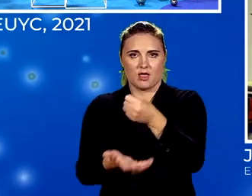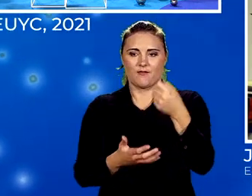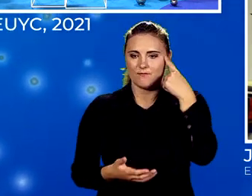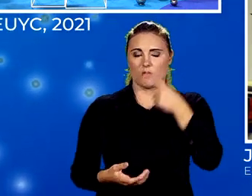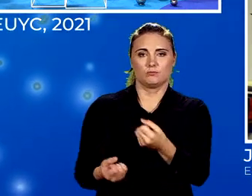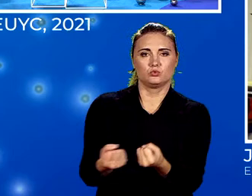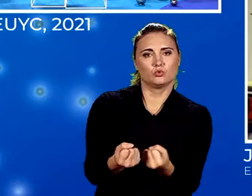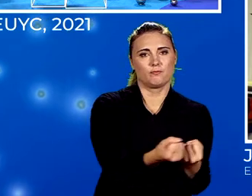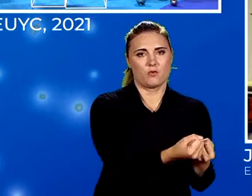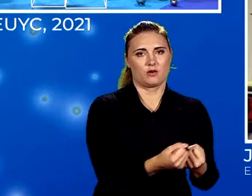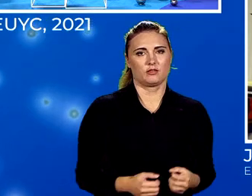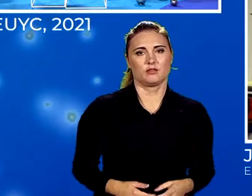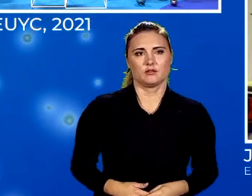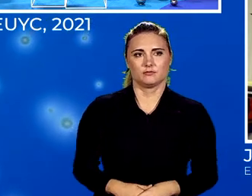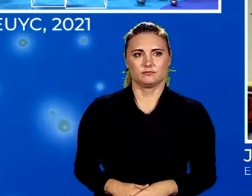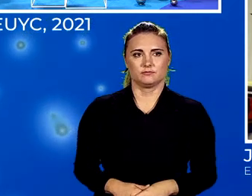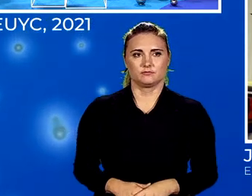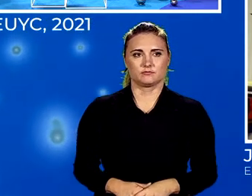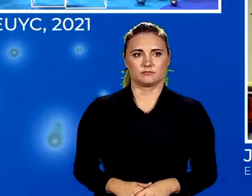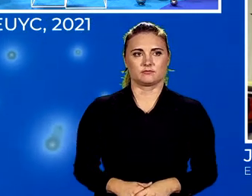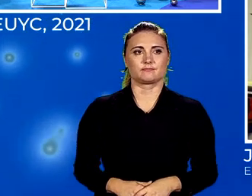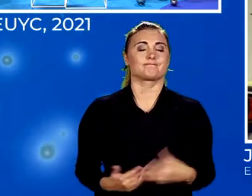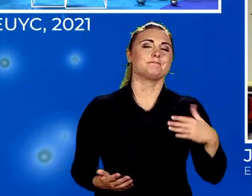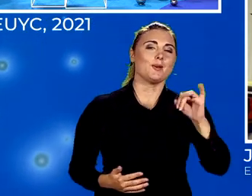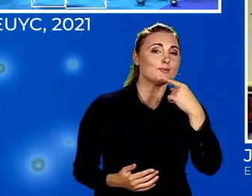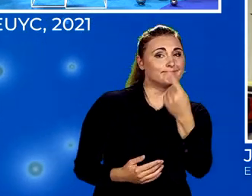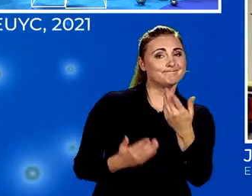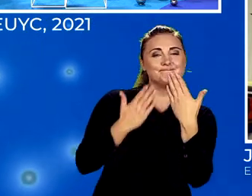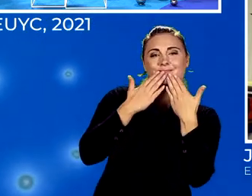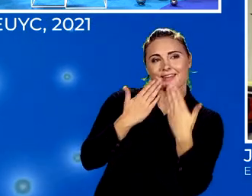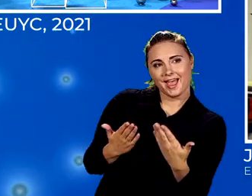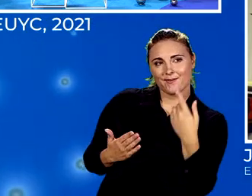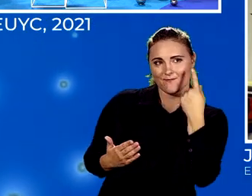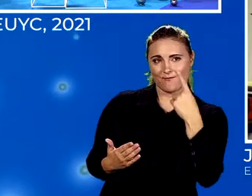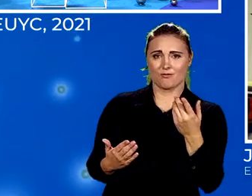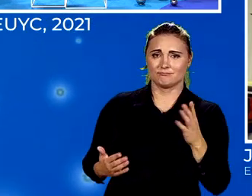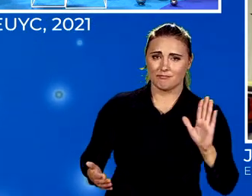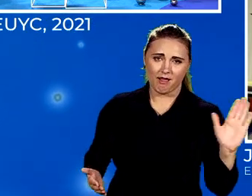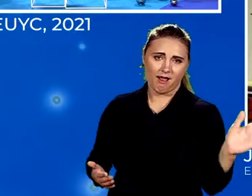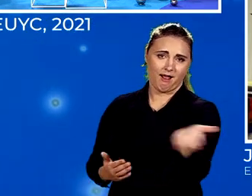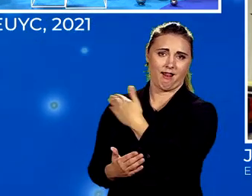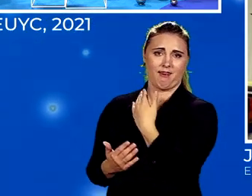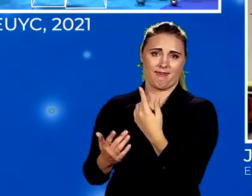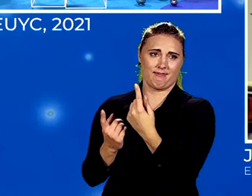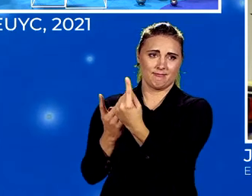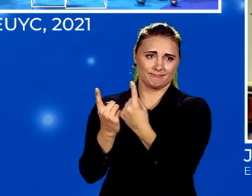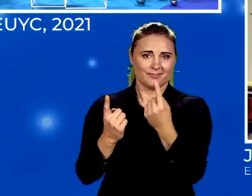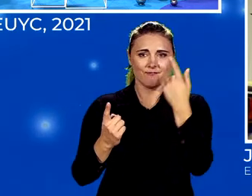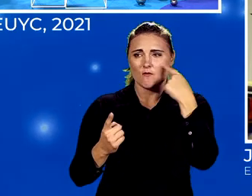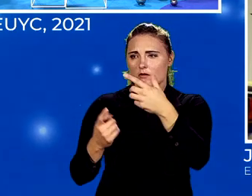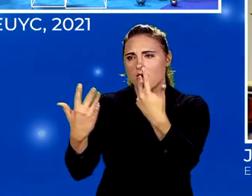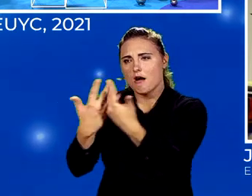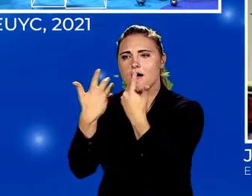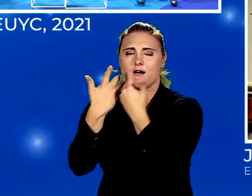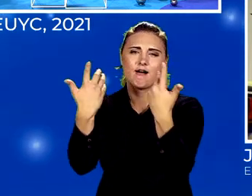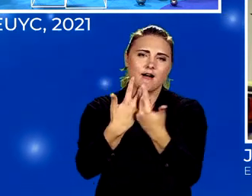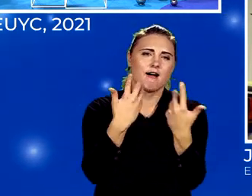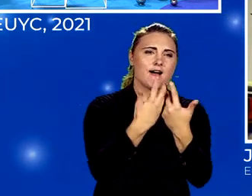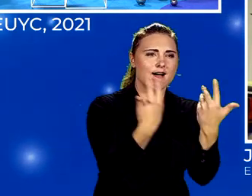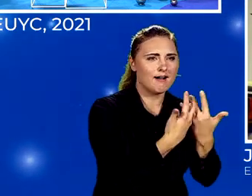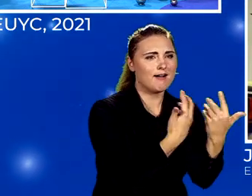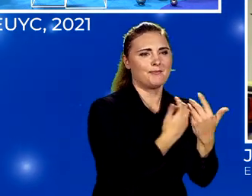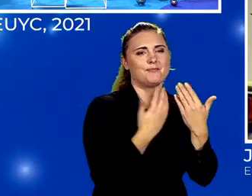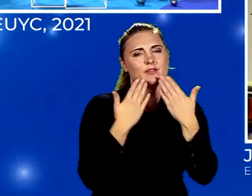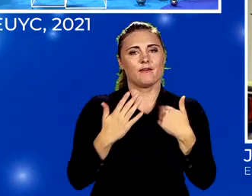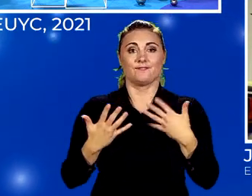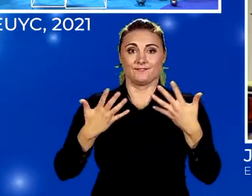much for this input. And thank you very much for all of our guests that share with us their opening statements. And as I said, now we're going to move